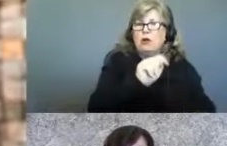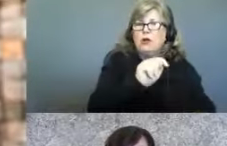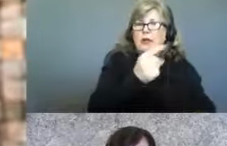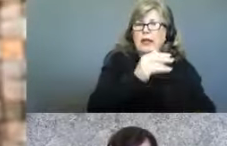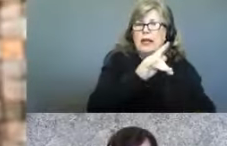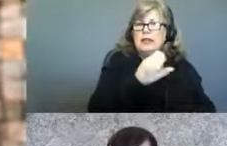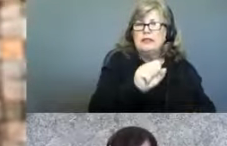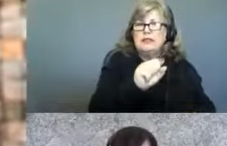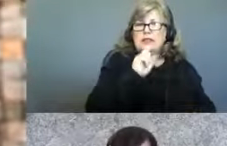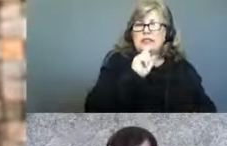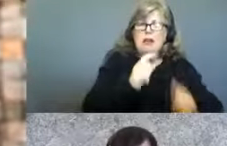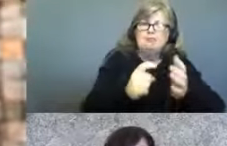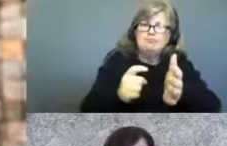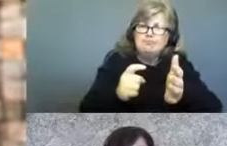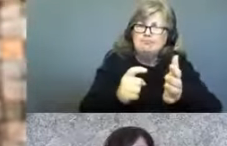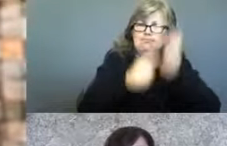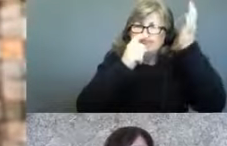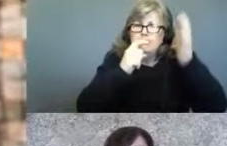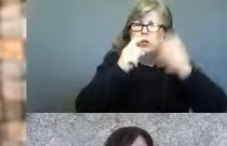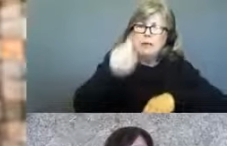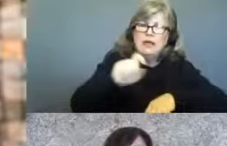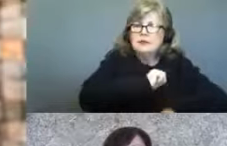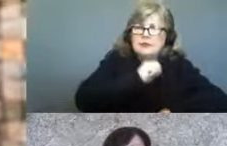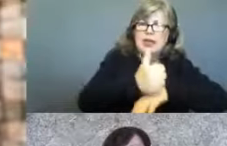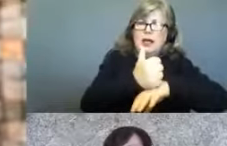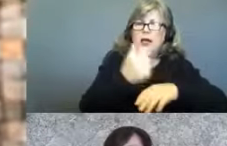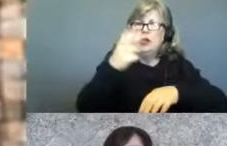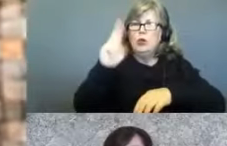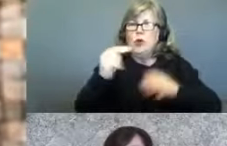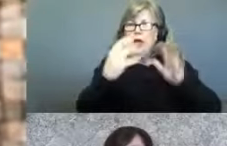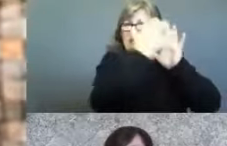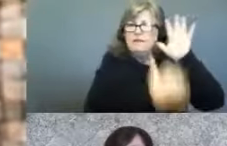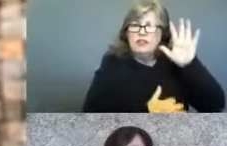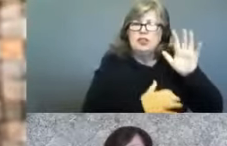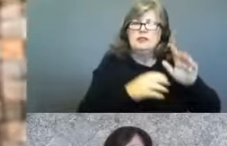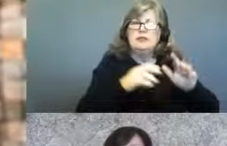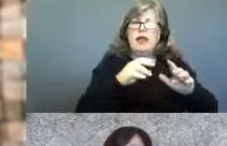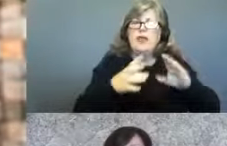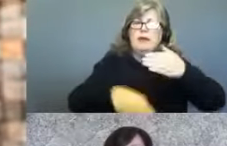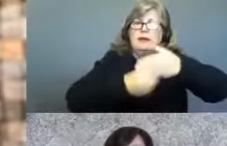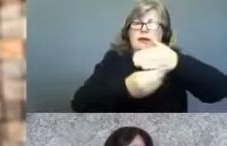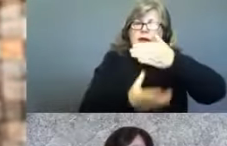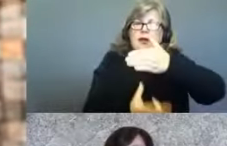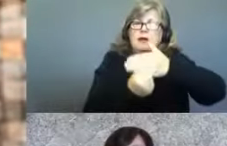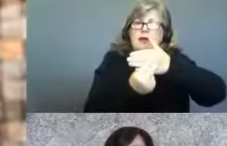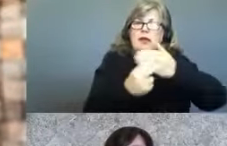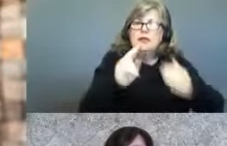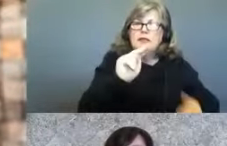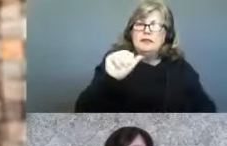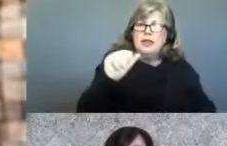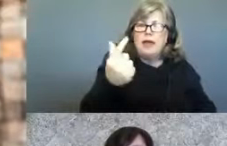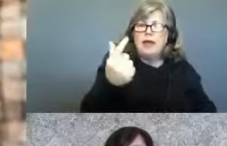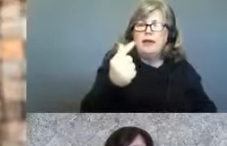for a convention and tagging certain politicians or decision makers in your message. You